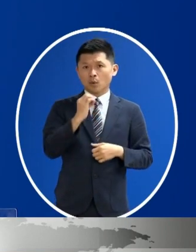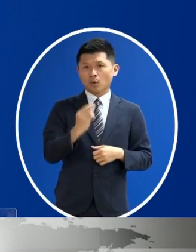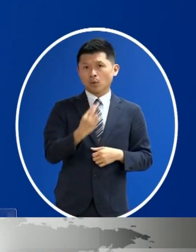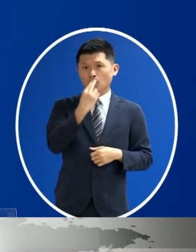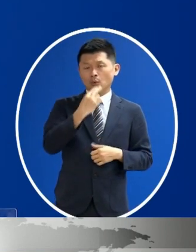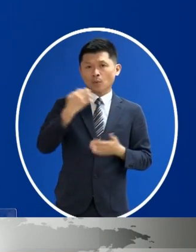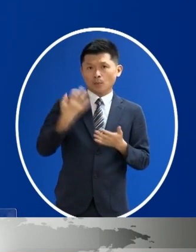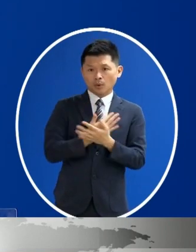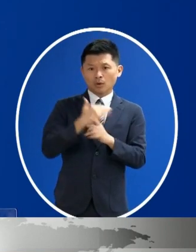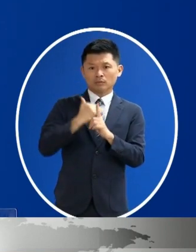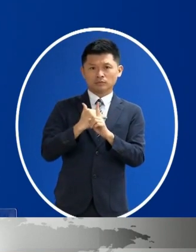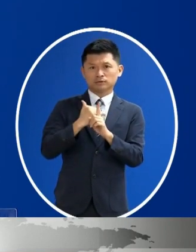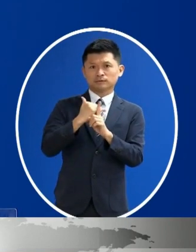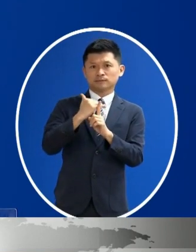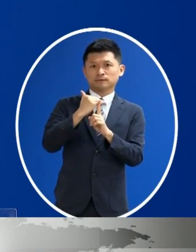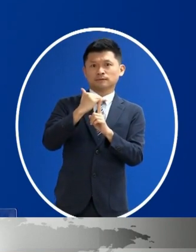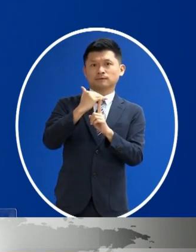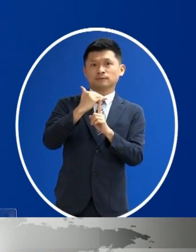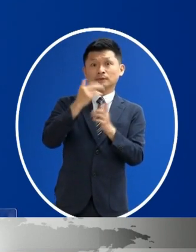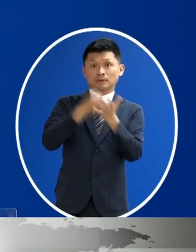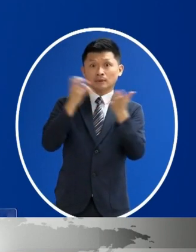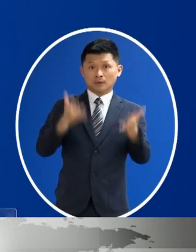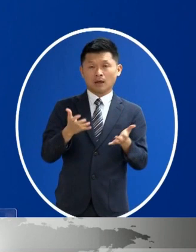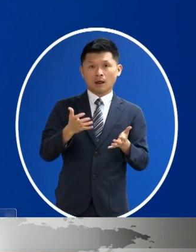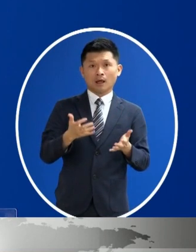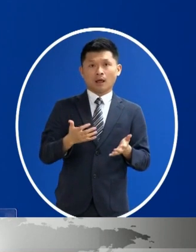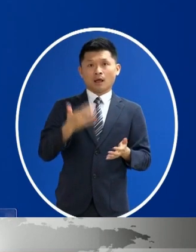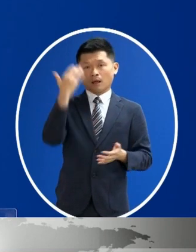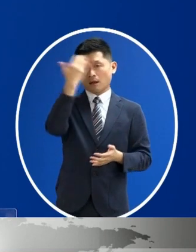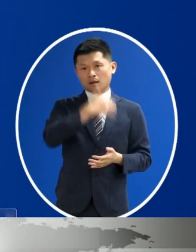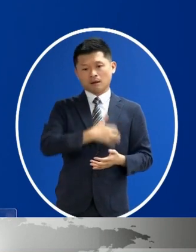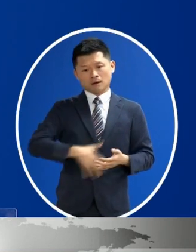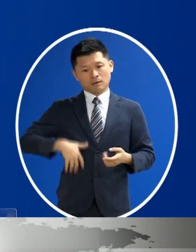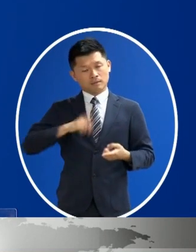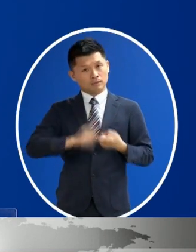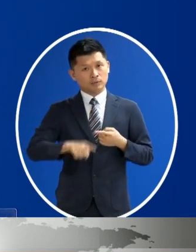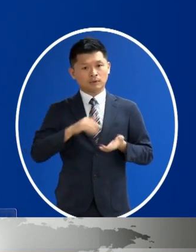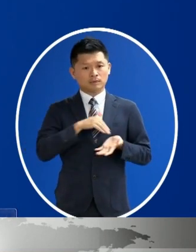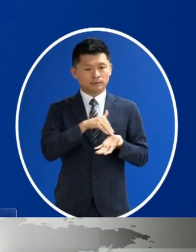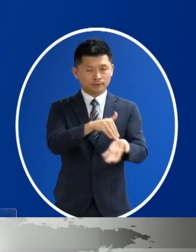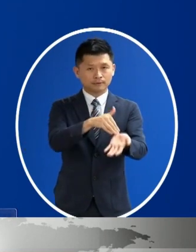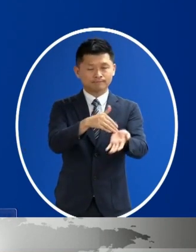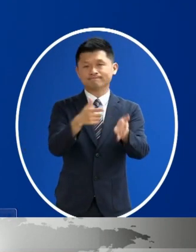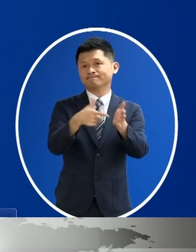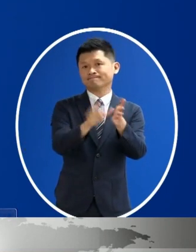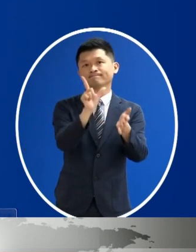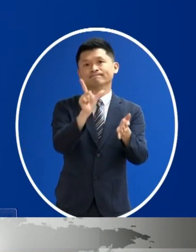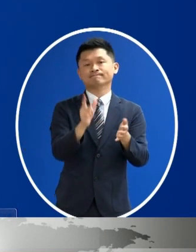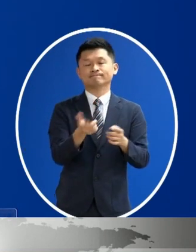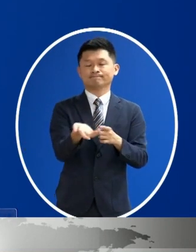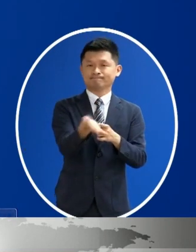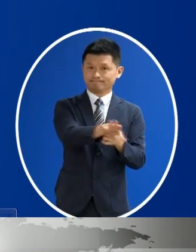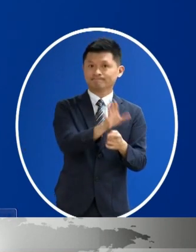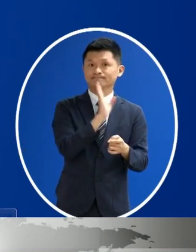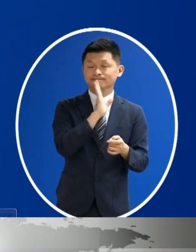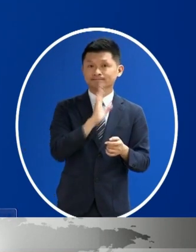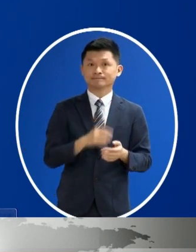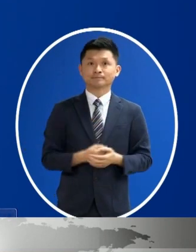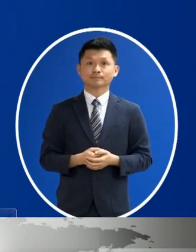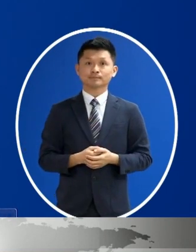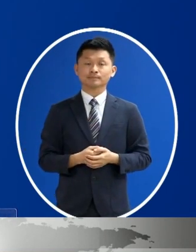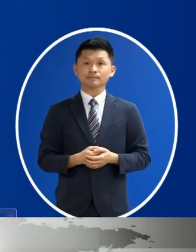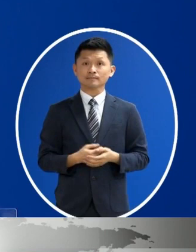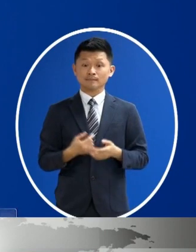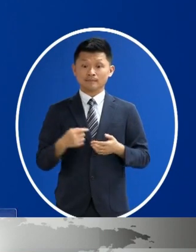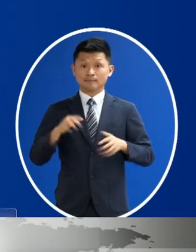form of hypoxia does not have obvious signs. Usually, it is only when the blood oxygen level is already very low and the clinical state